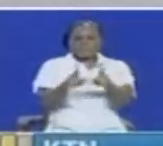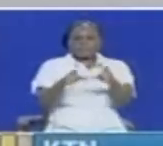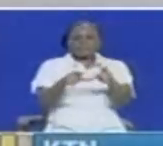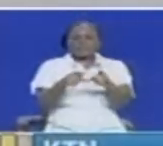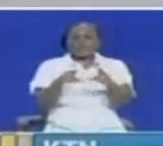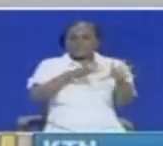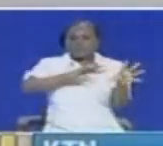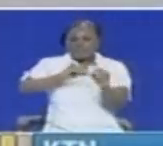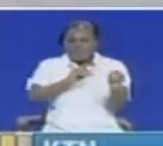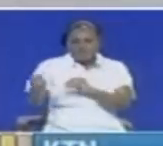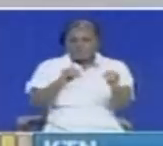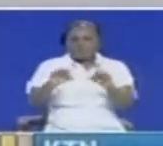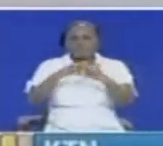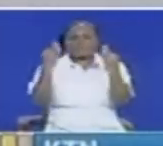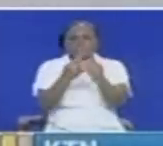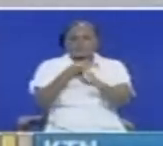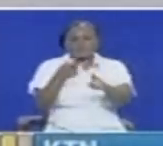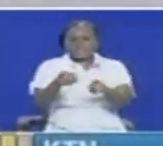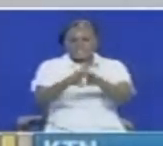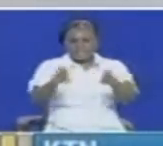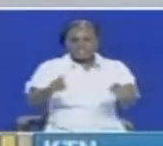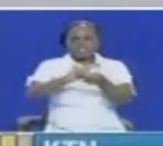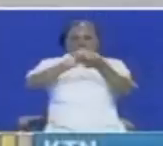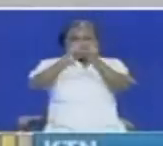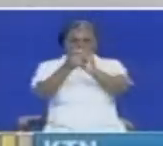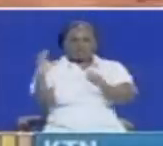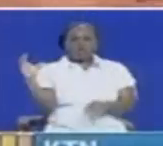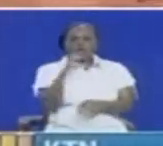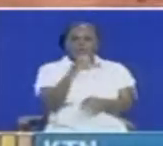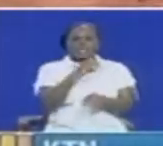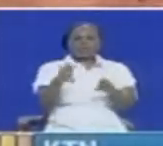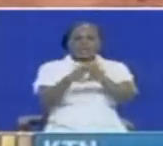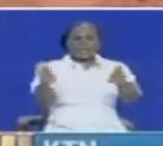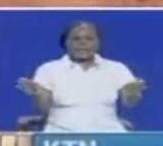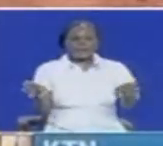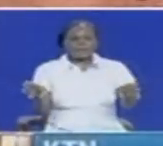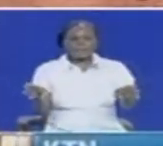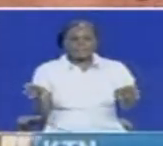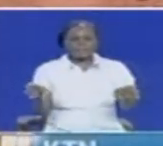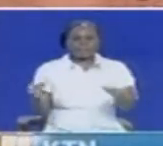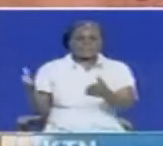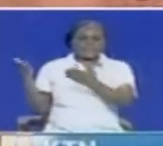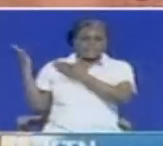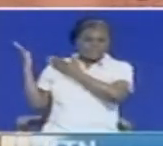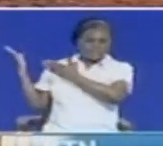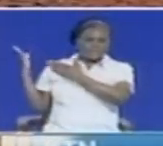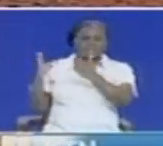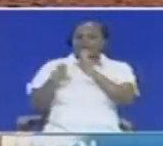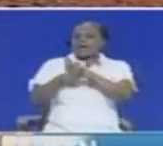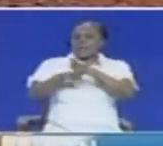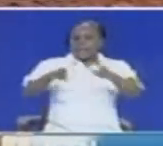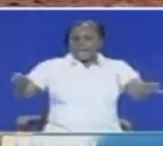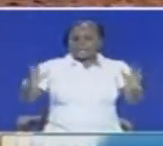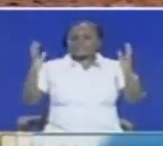of families from arable land and convert them to commercial salt farms. This is an extensive farm